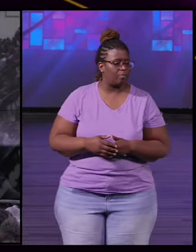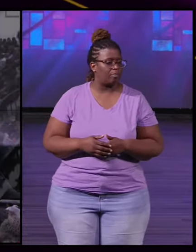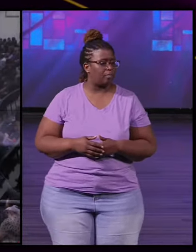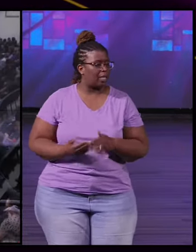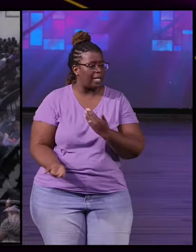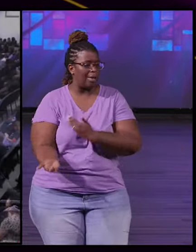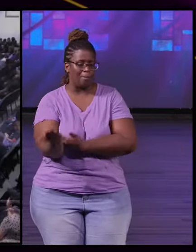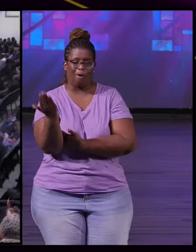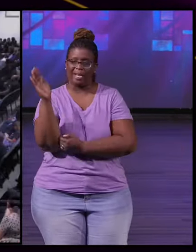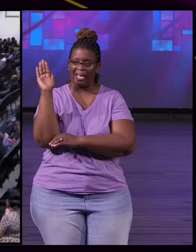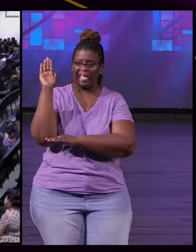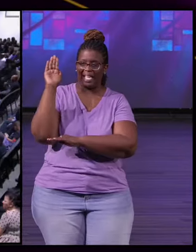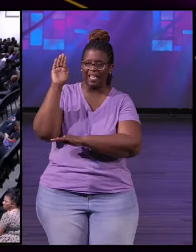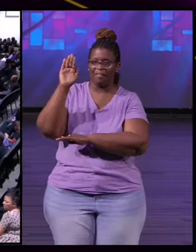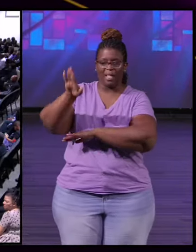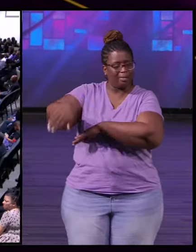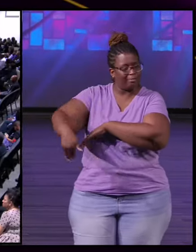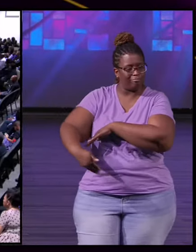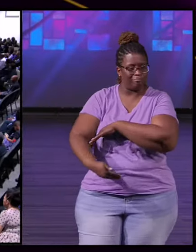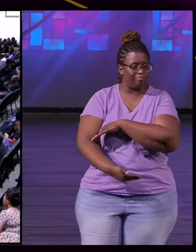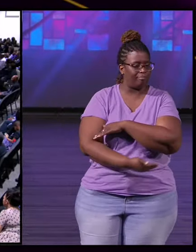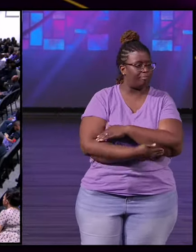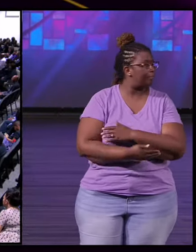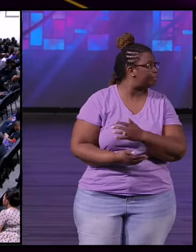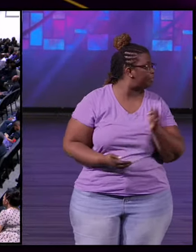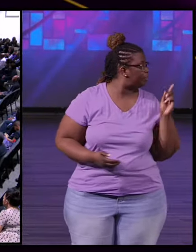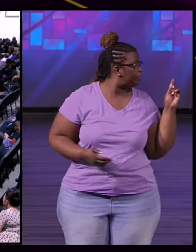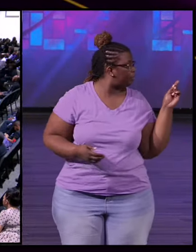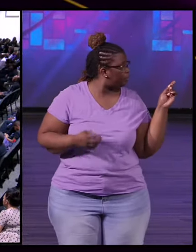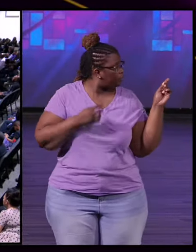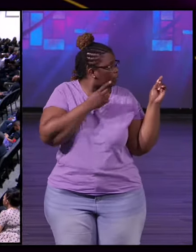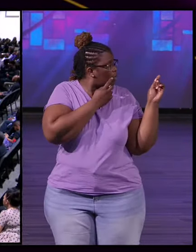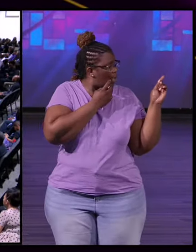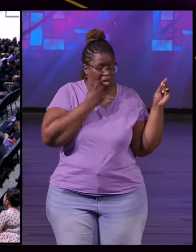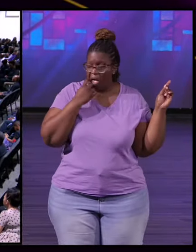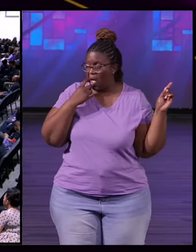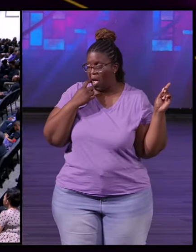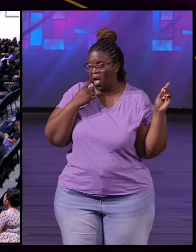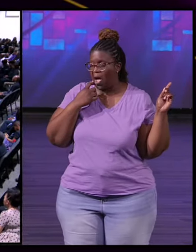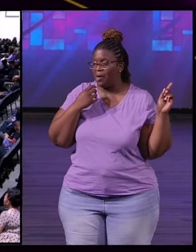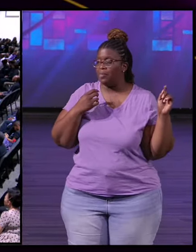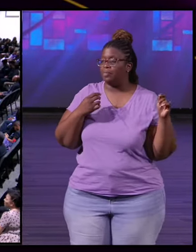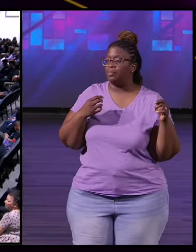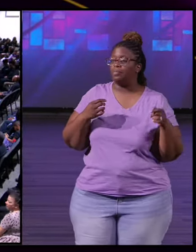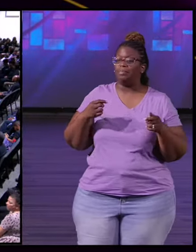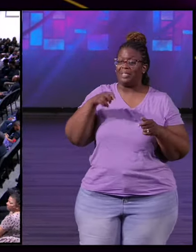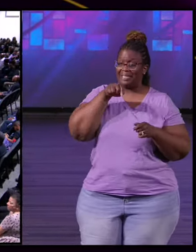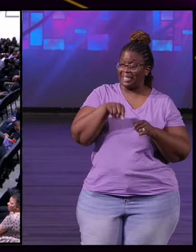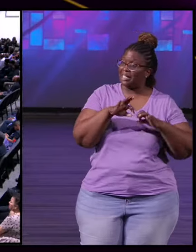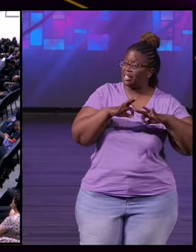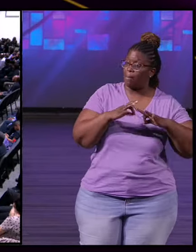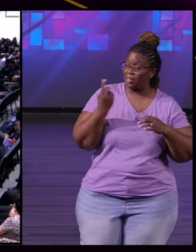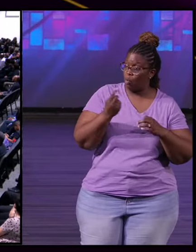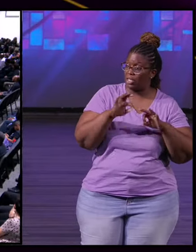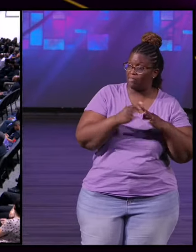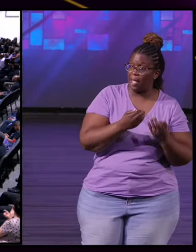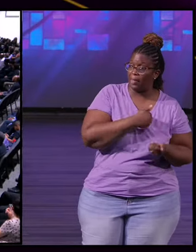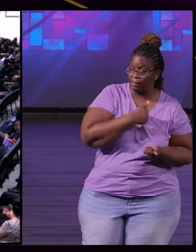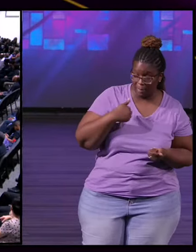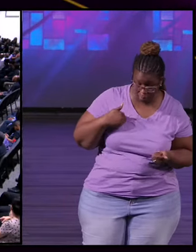in. Because this is somebody's son, somebody's daughter. This is somebody's family member.